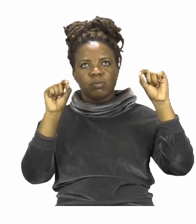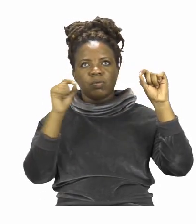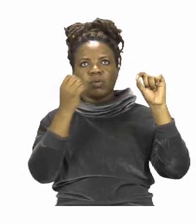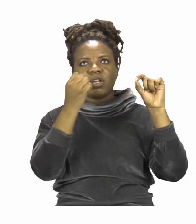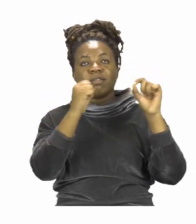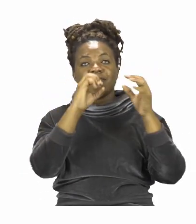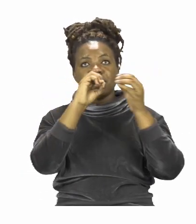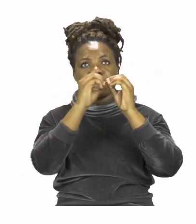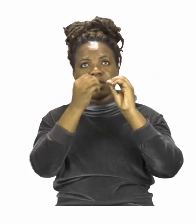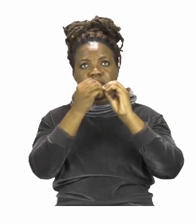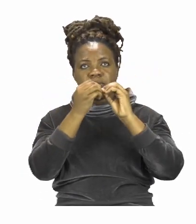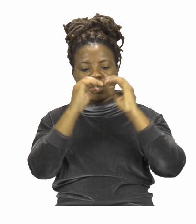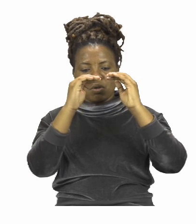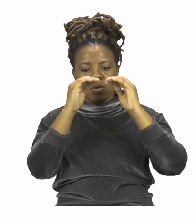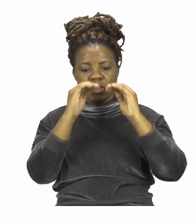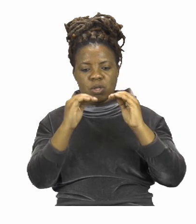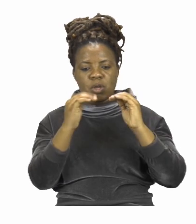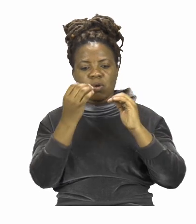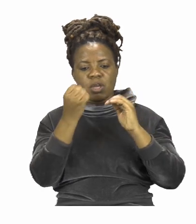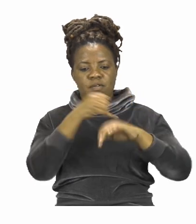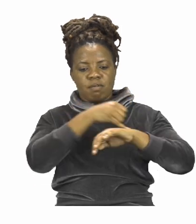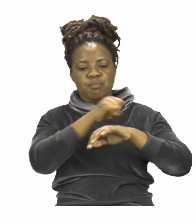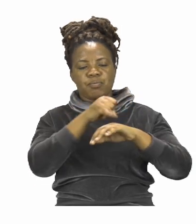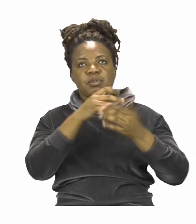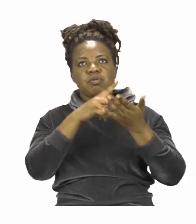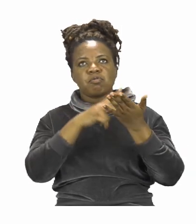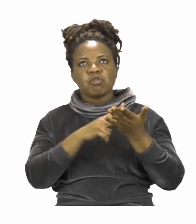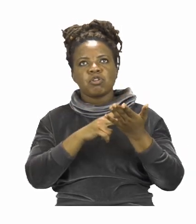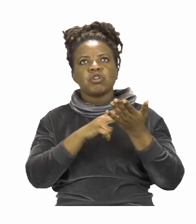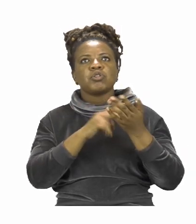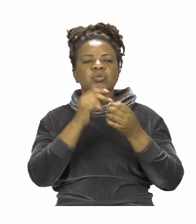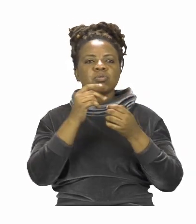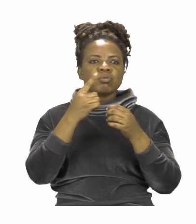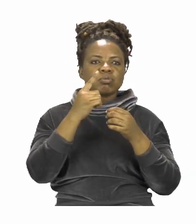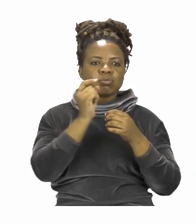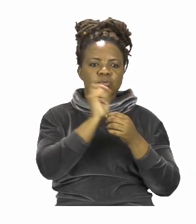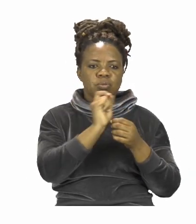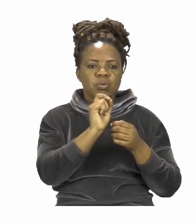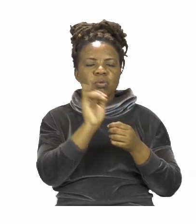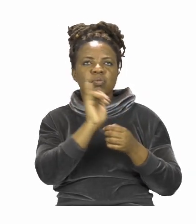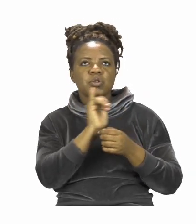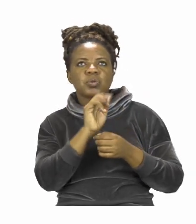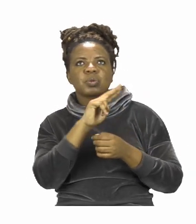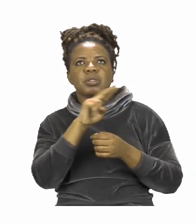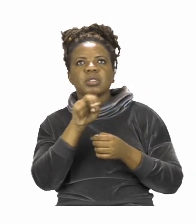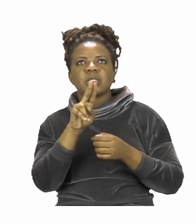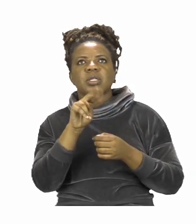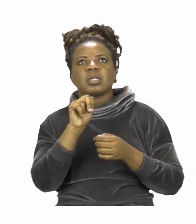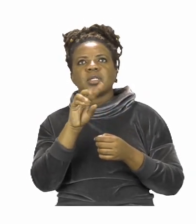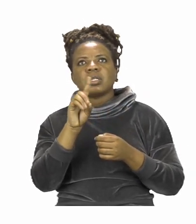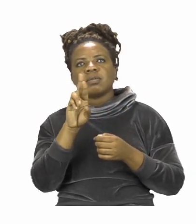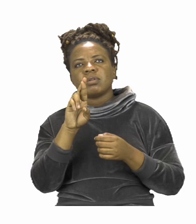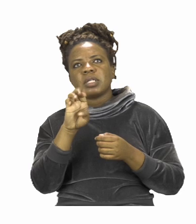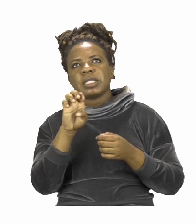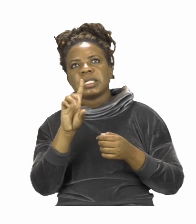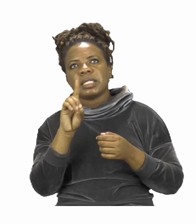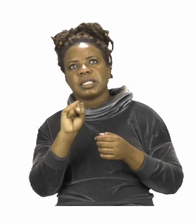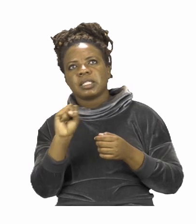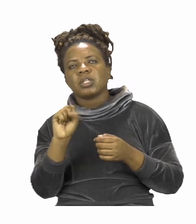correct place value. They have shown you for number 1 or the example that